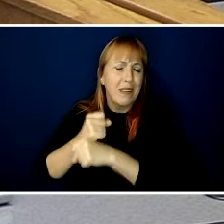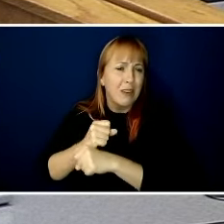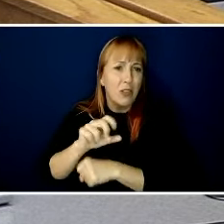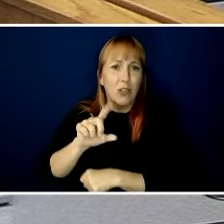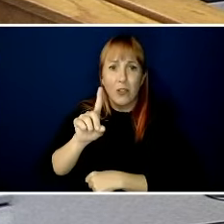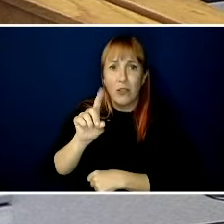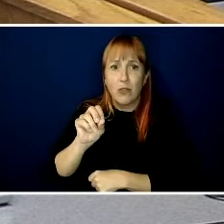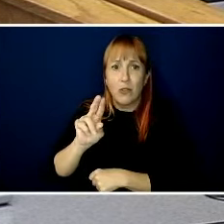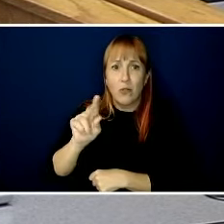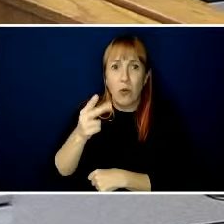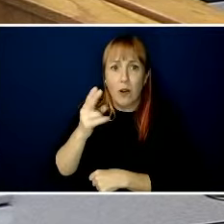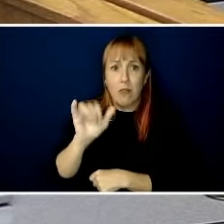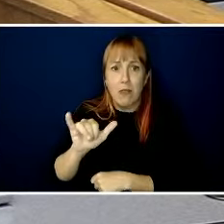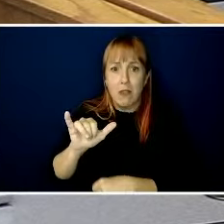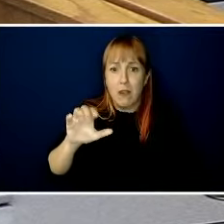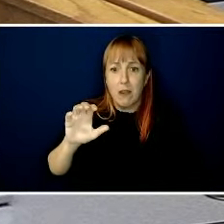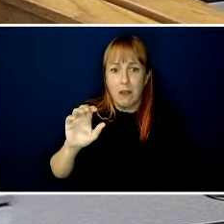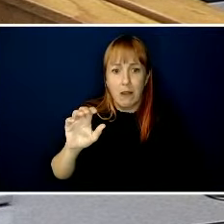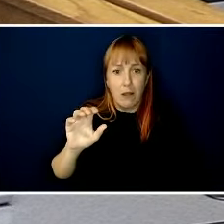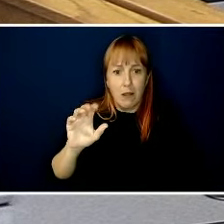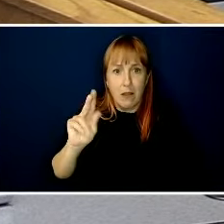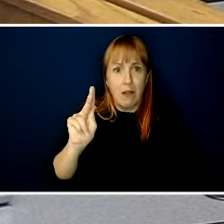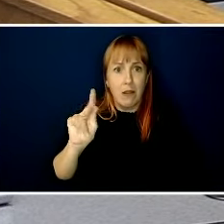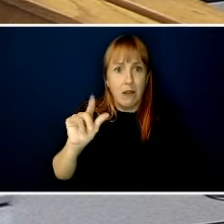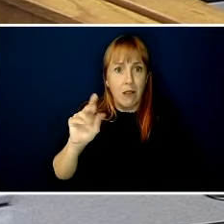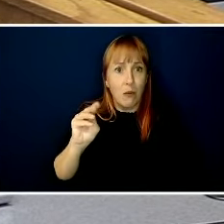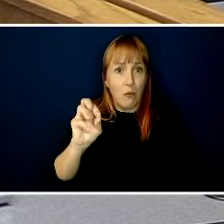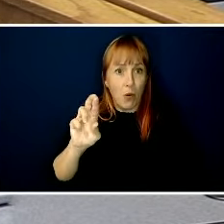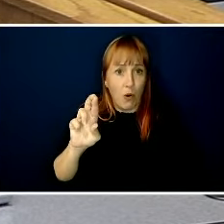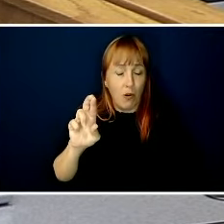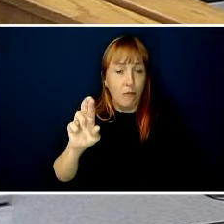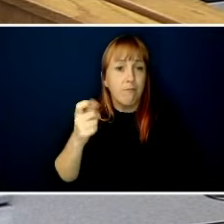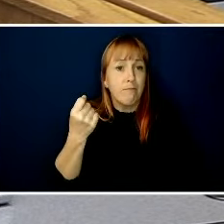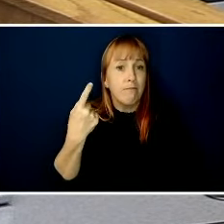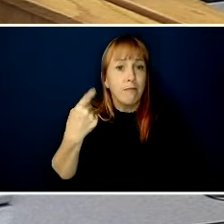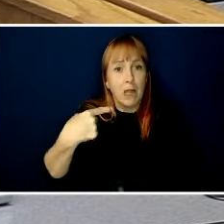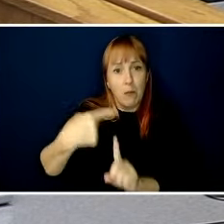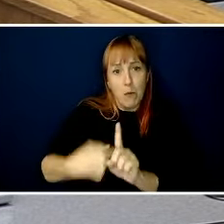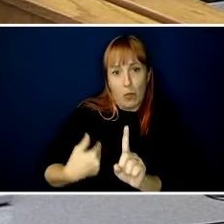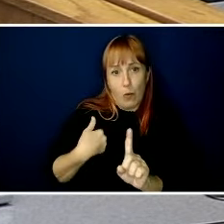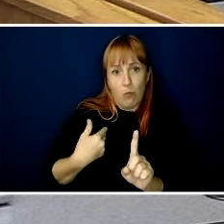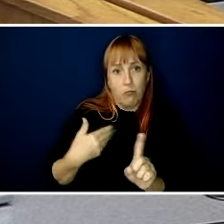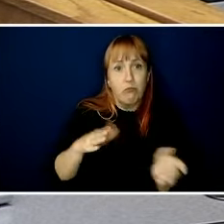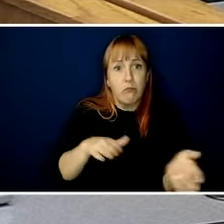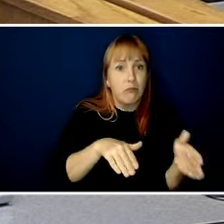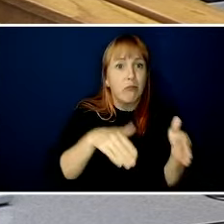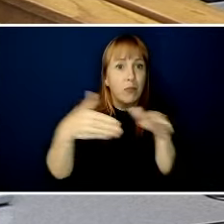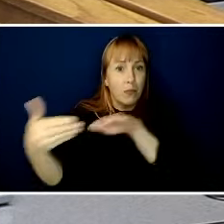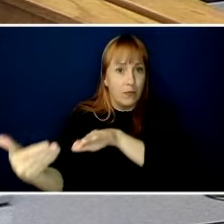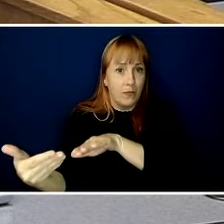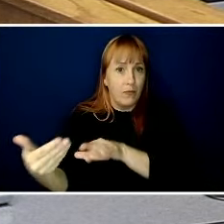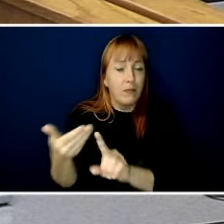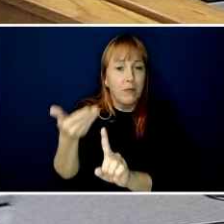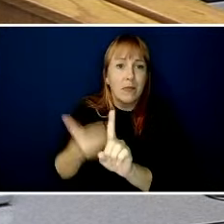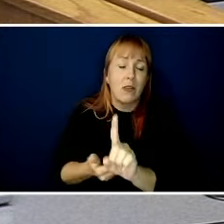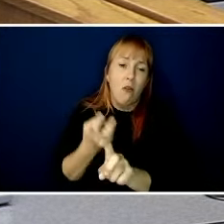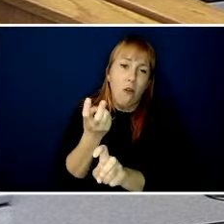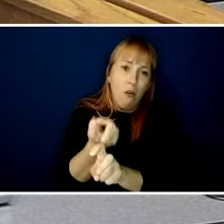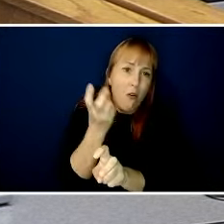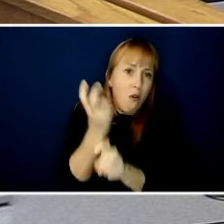Kilmer. And she died last month. She did great work for us. She was a very hard worker.